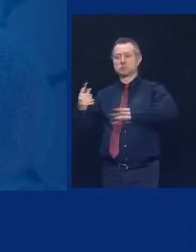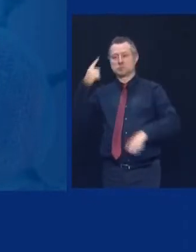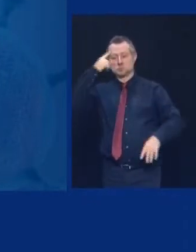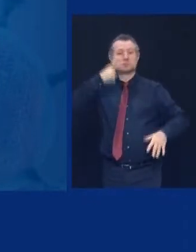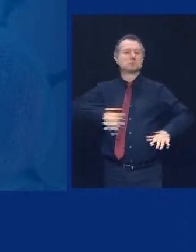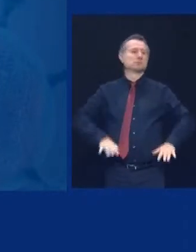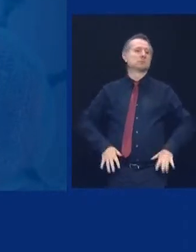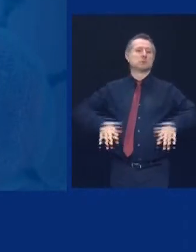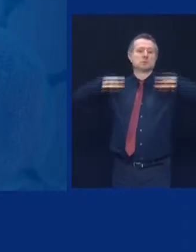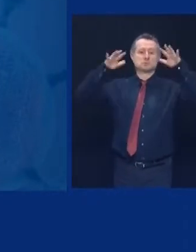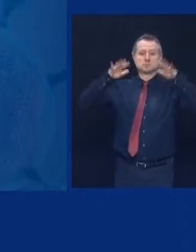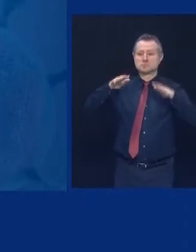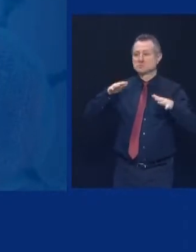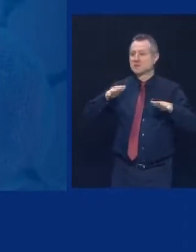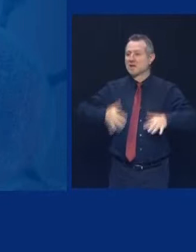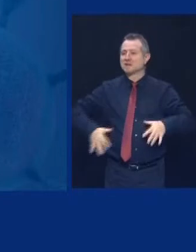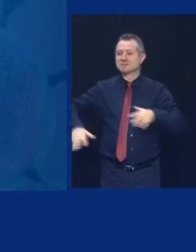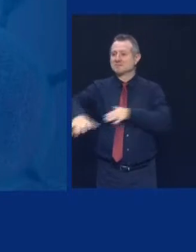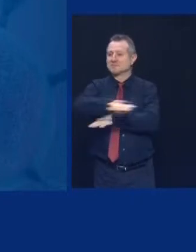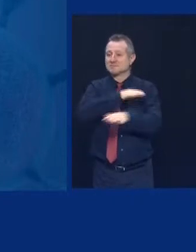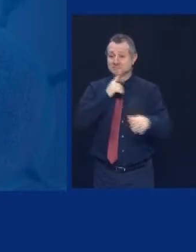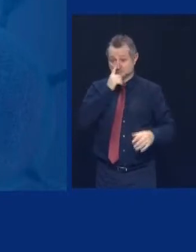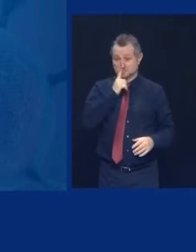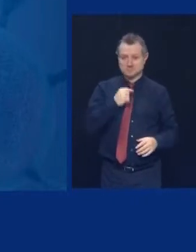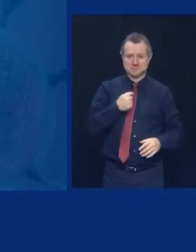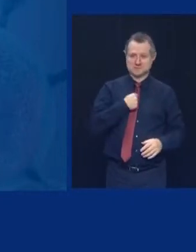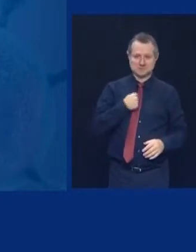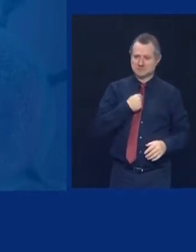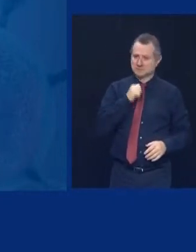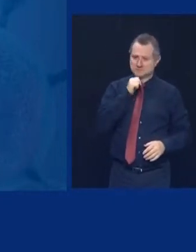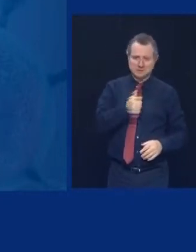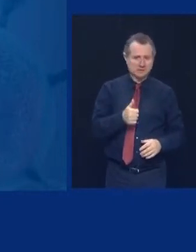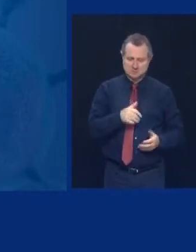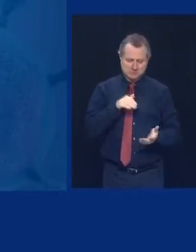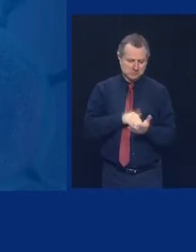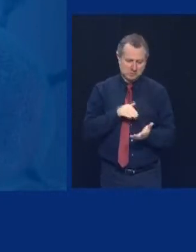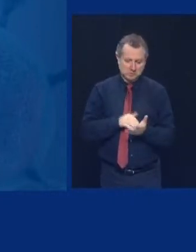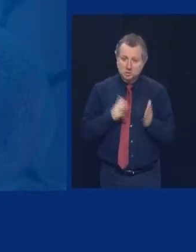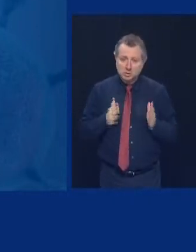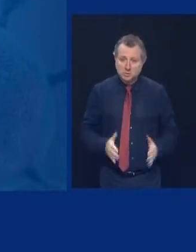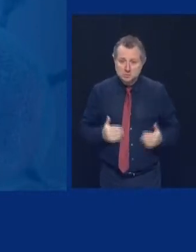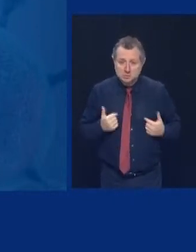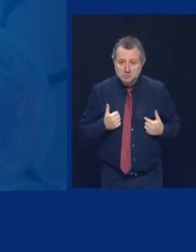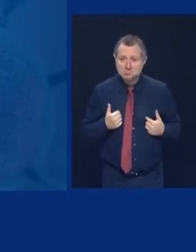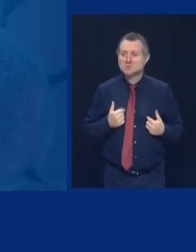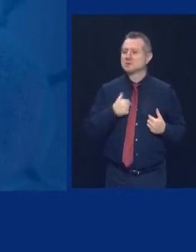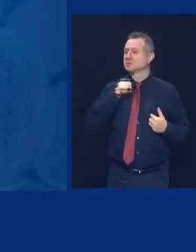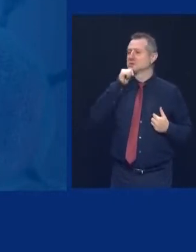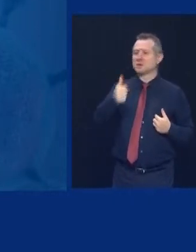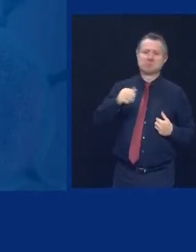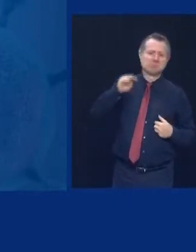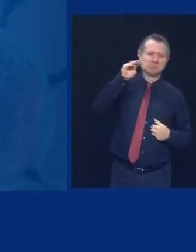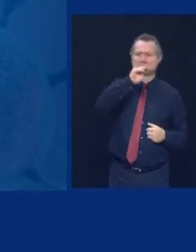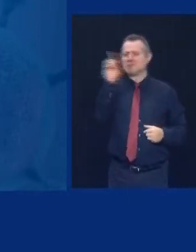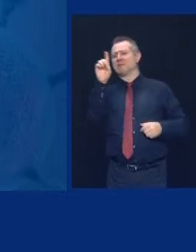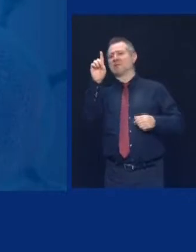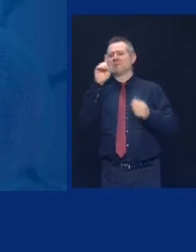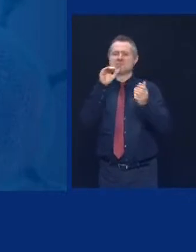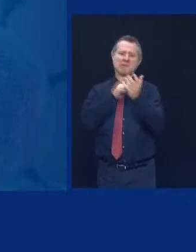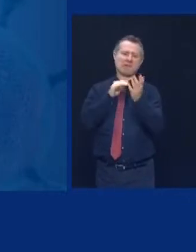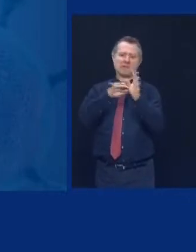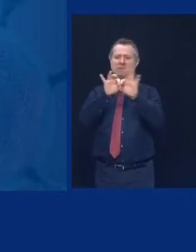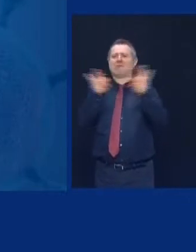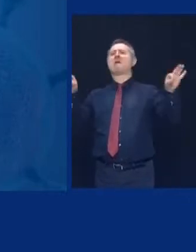people. I'm not a psychiatrist. I'm not a medical doctor. I'm telling you,